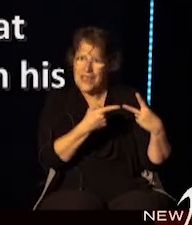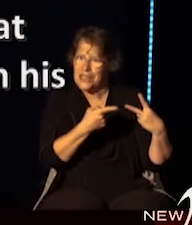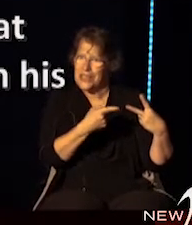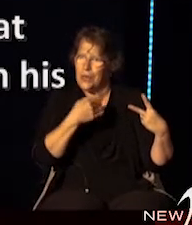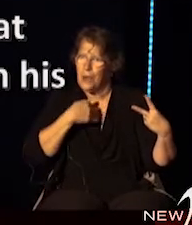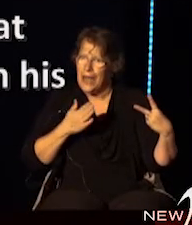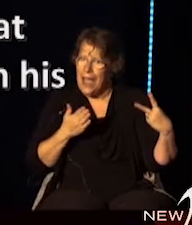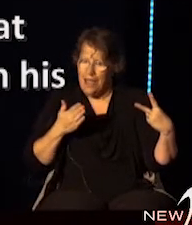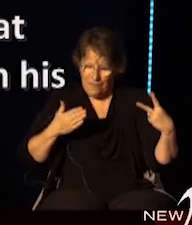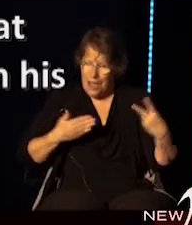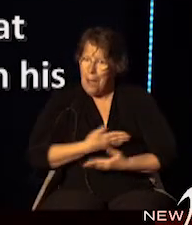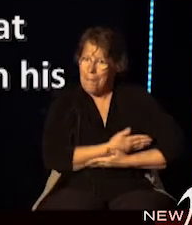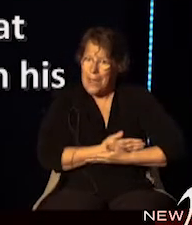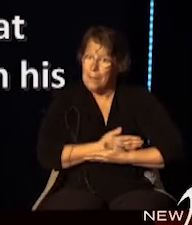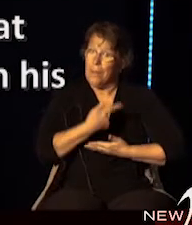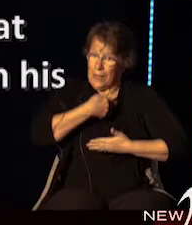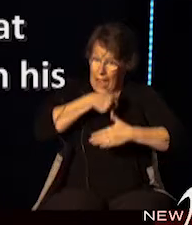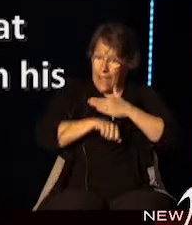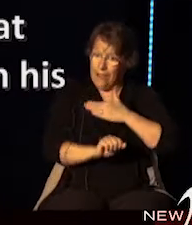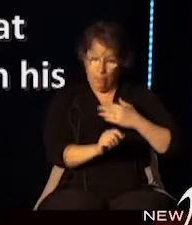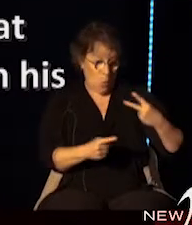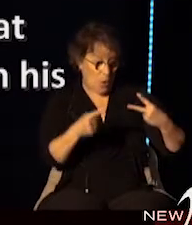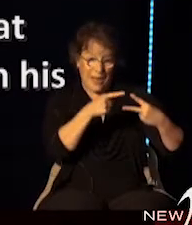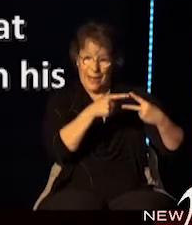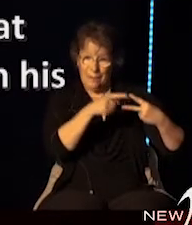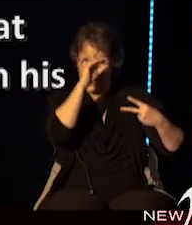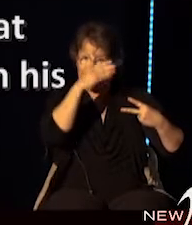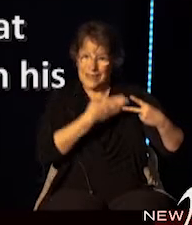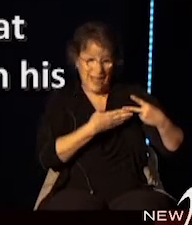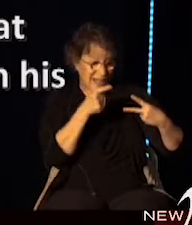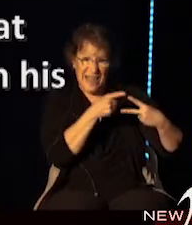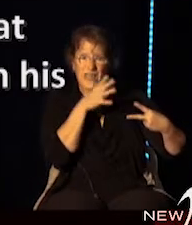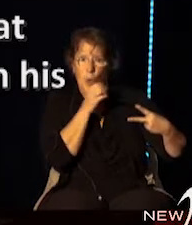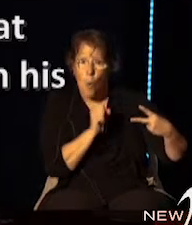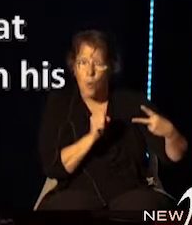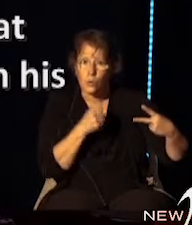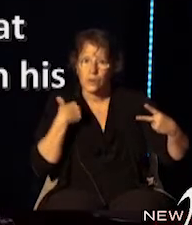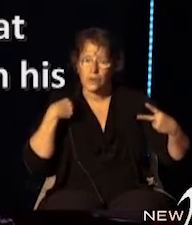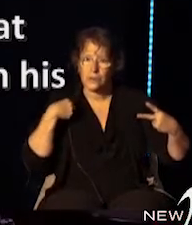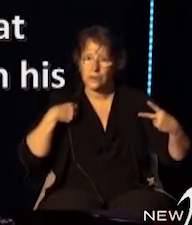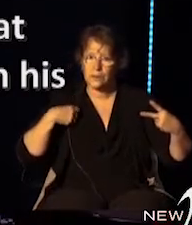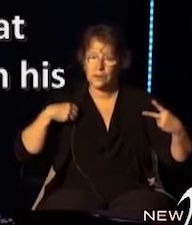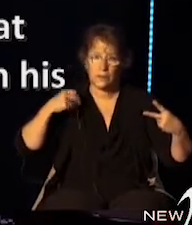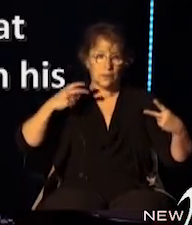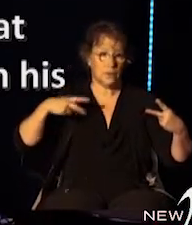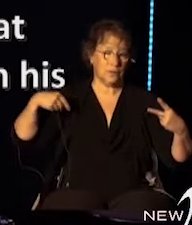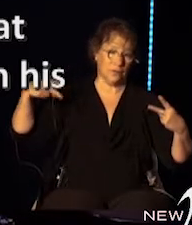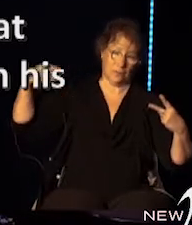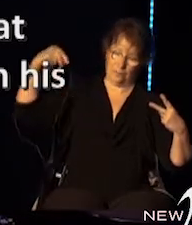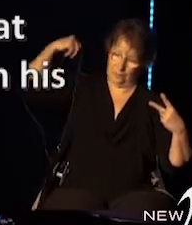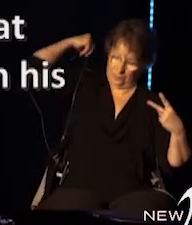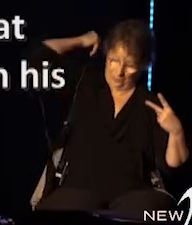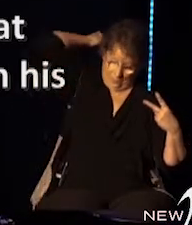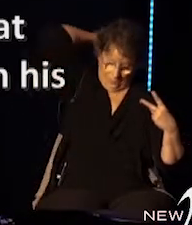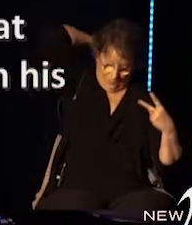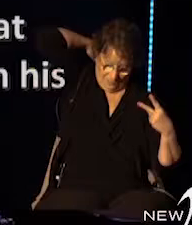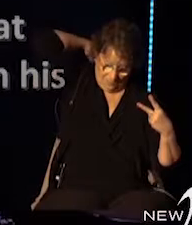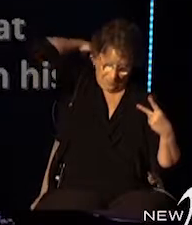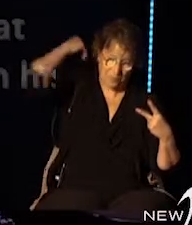I have borne him a son in his old age." Friends, only God could do that,